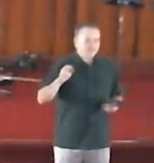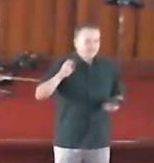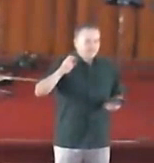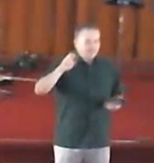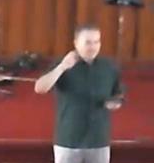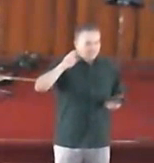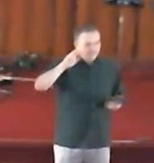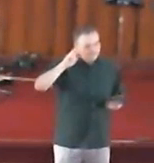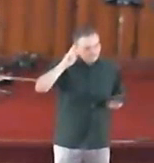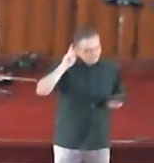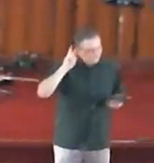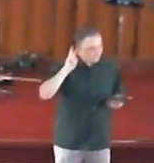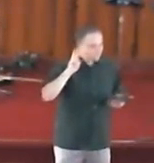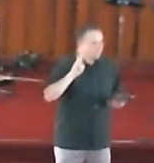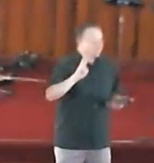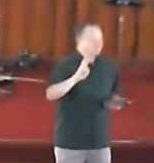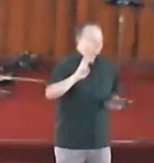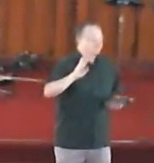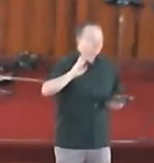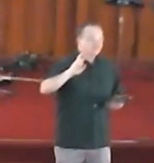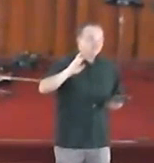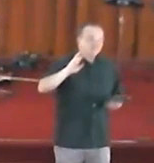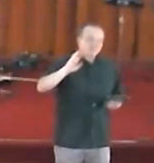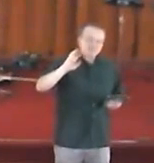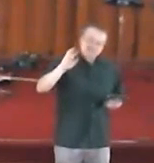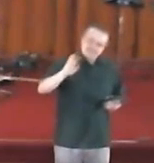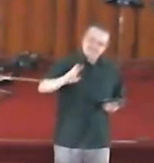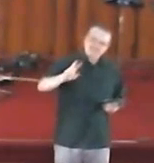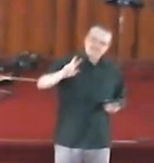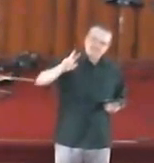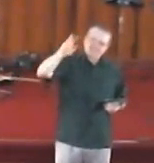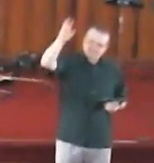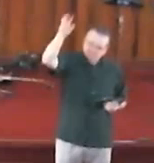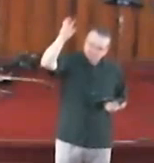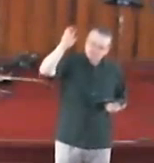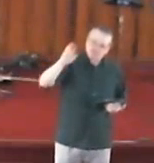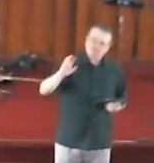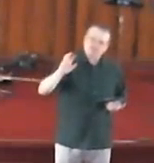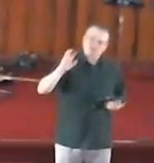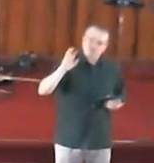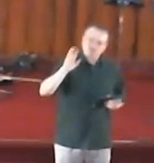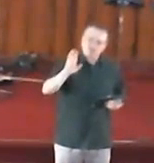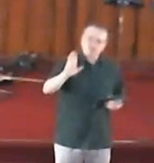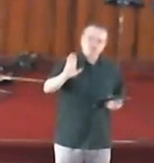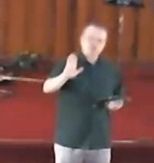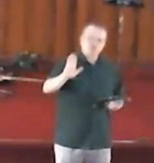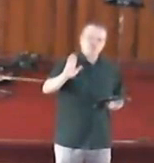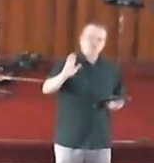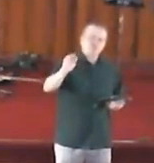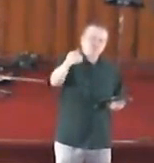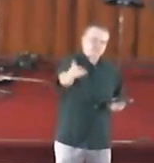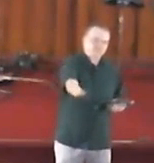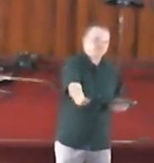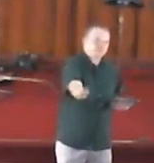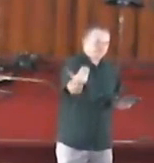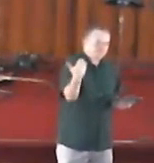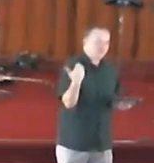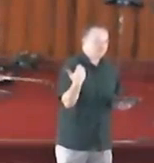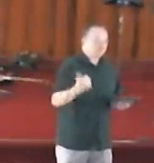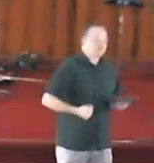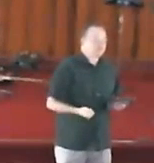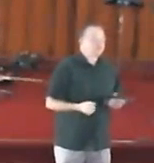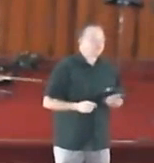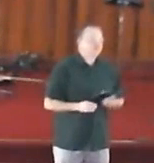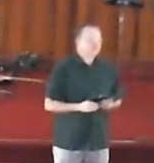for salvation. Es necesario creer que Jesús murió por nosotros y que resucitó